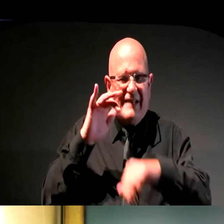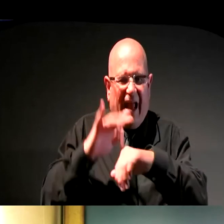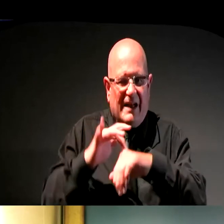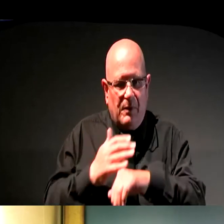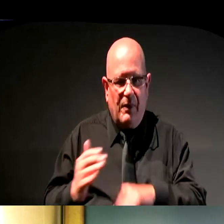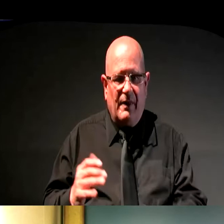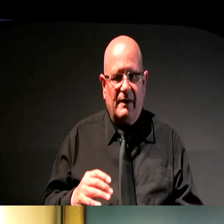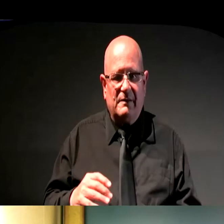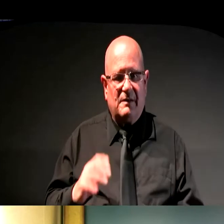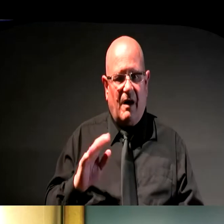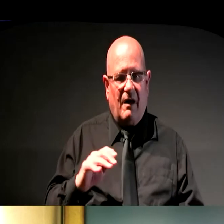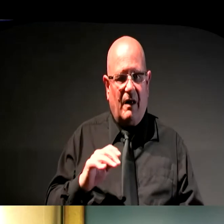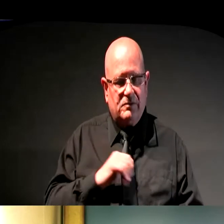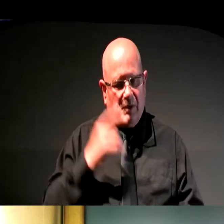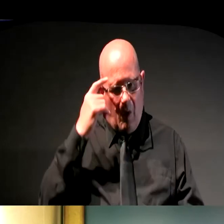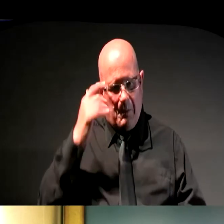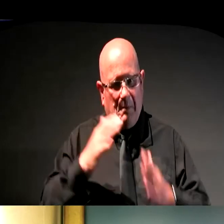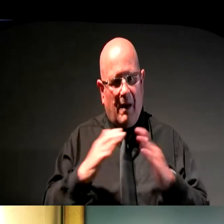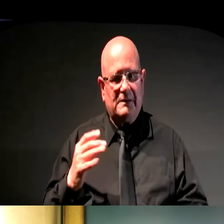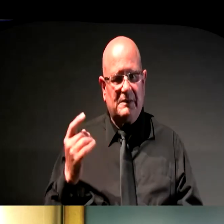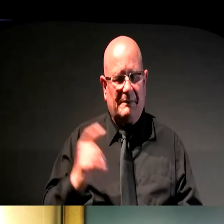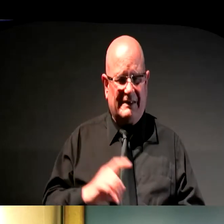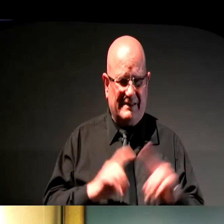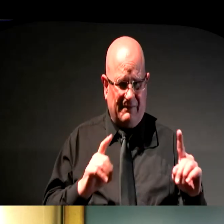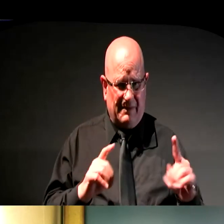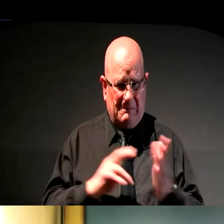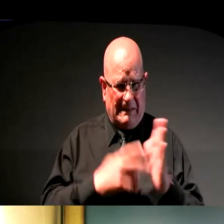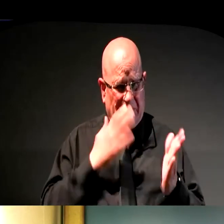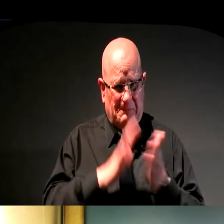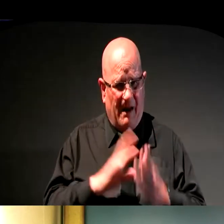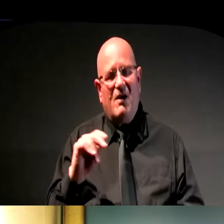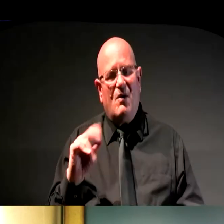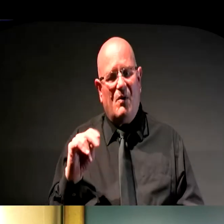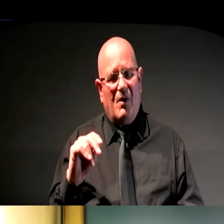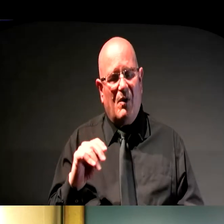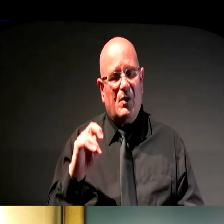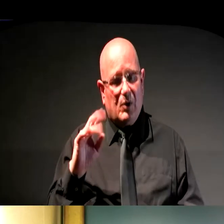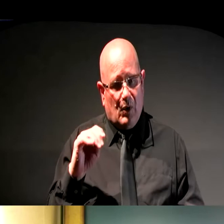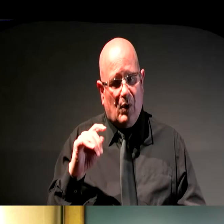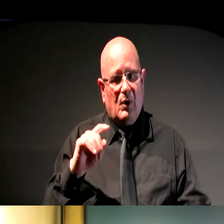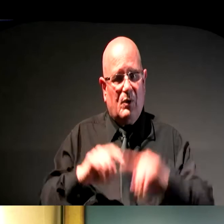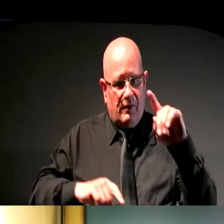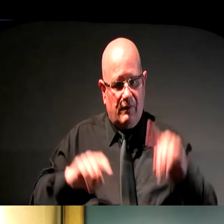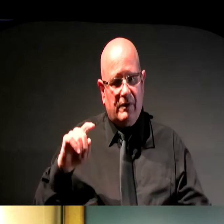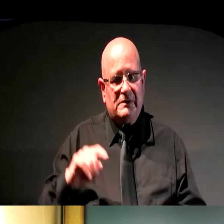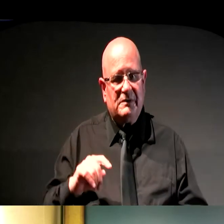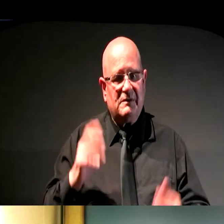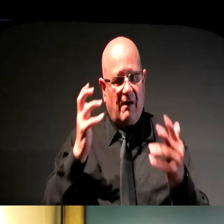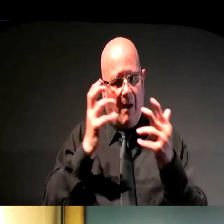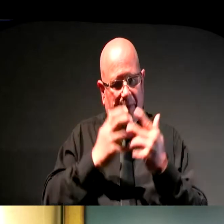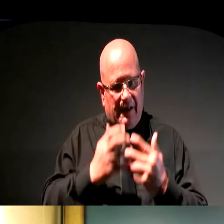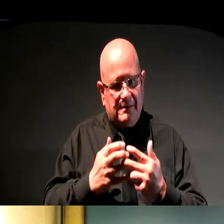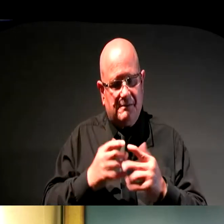people to be open-minded. Just because something's different doesn't mean it's bad. And so with neurodiversity, the biggest accommodations are